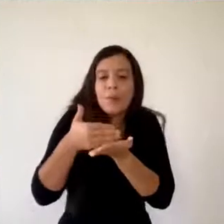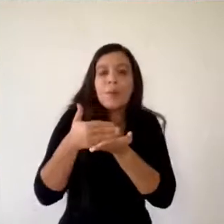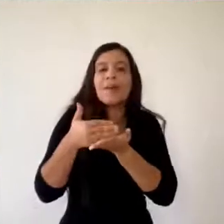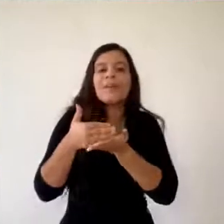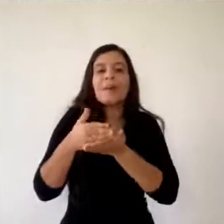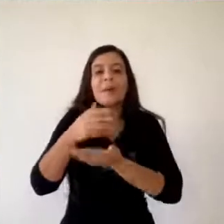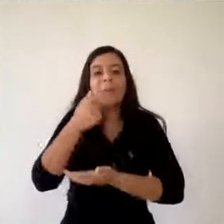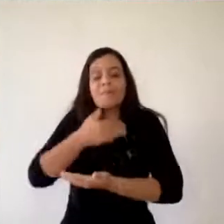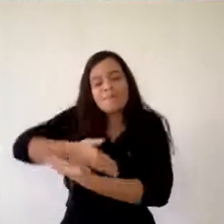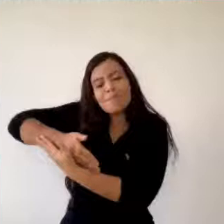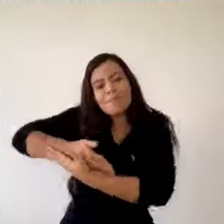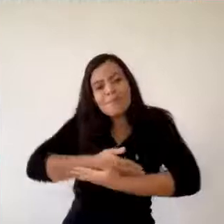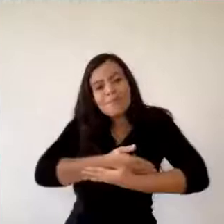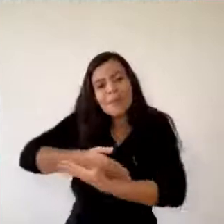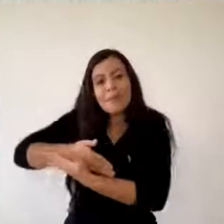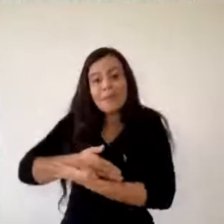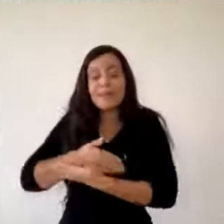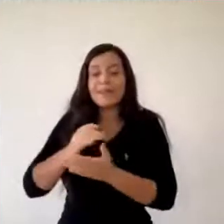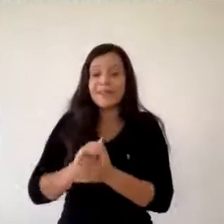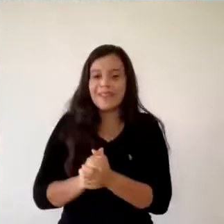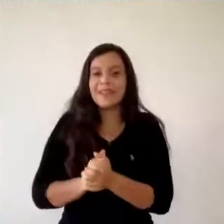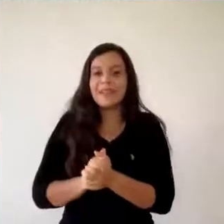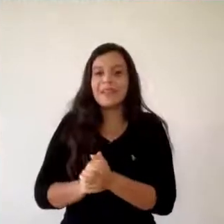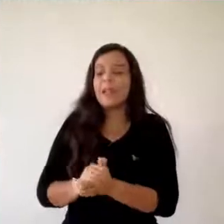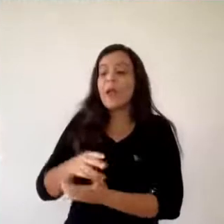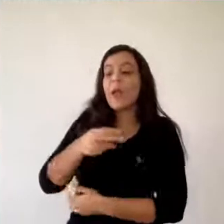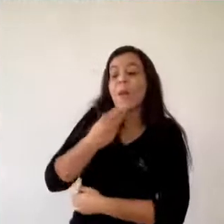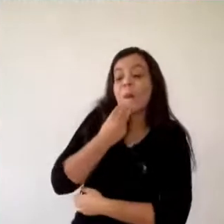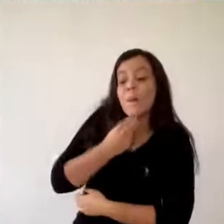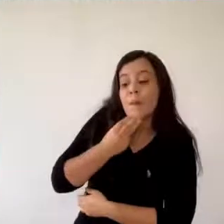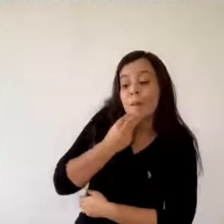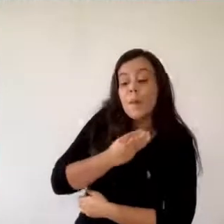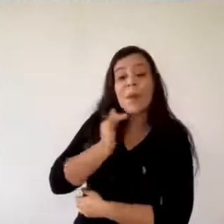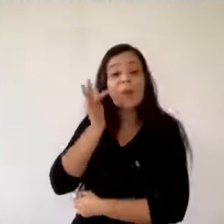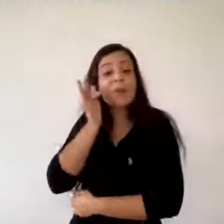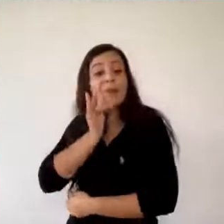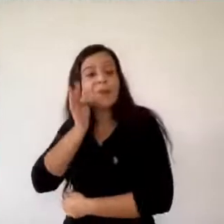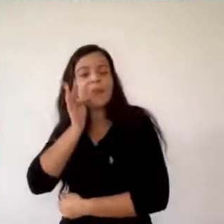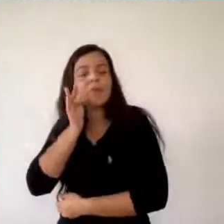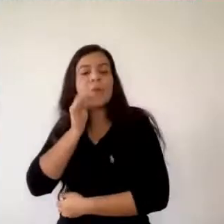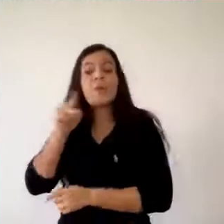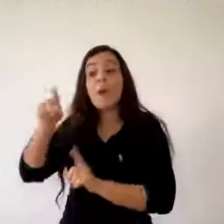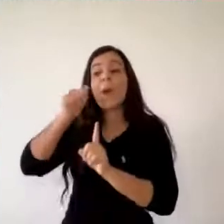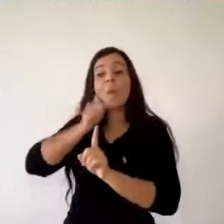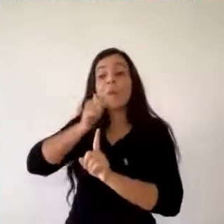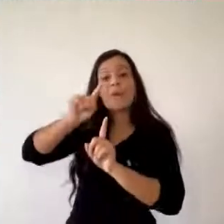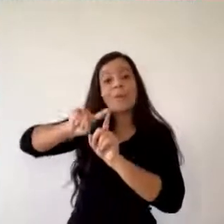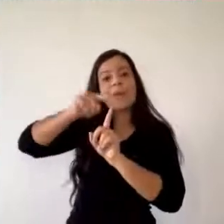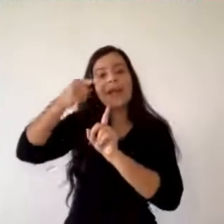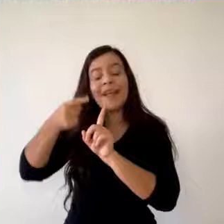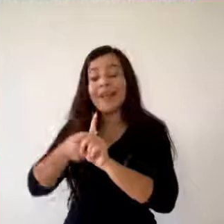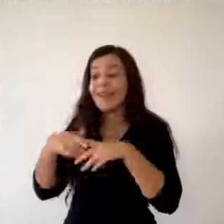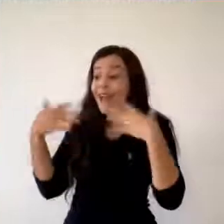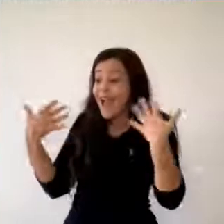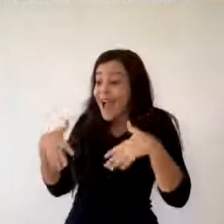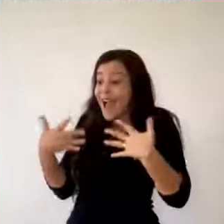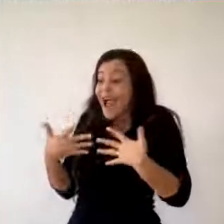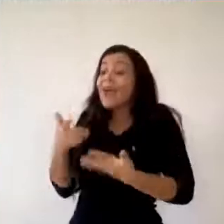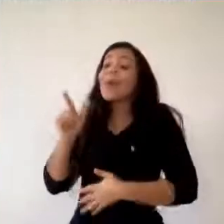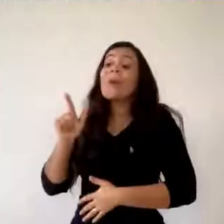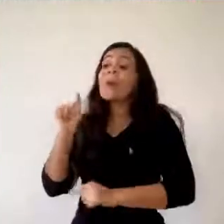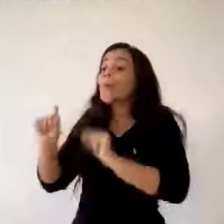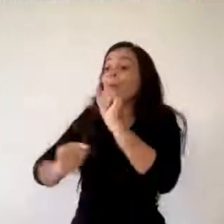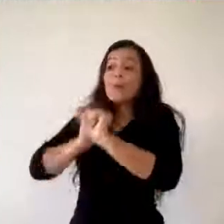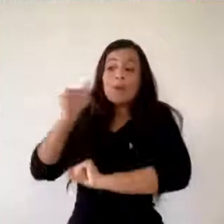have this baby shower in which we are there revealing the gender,